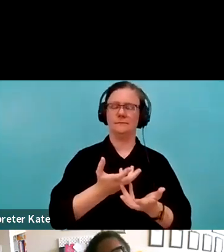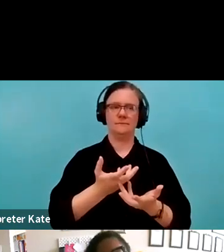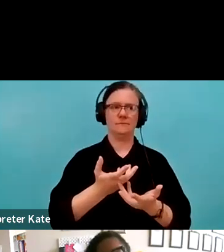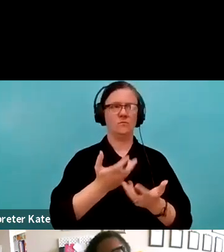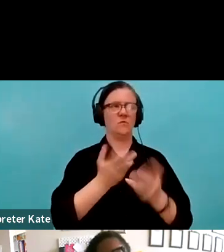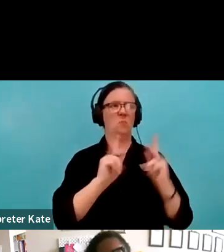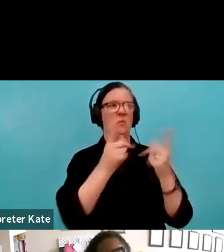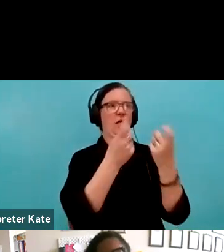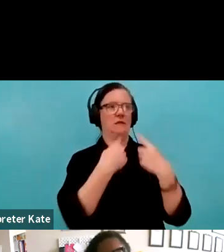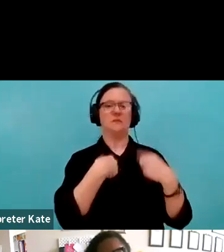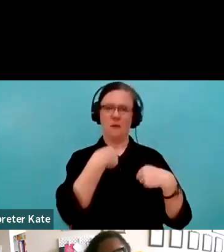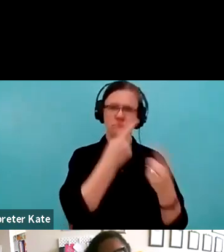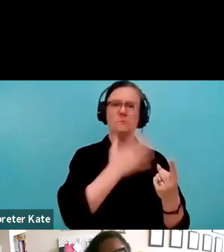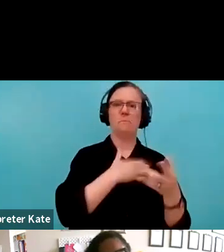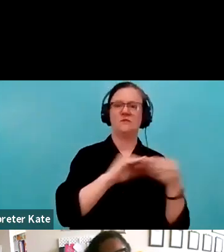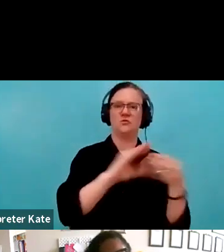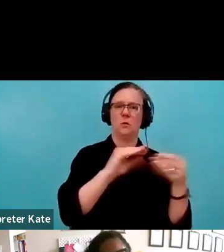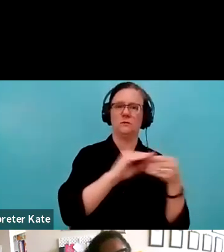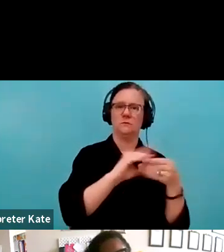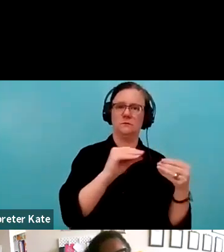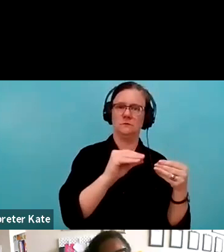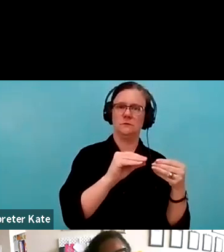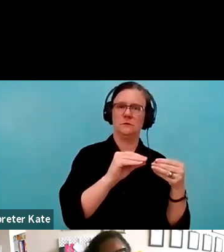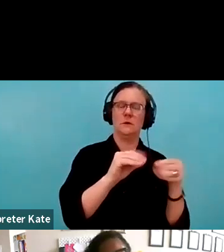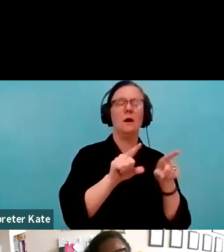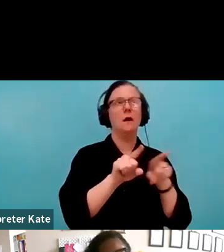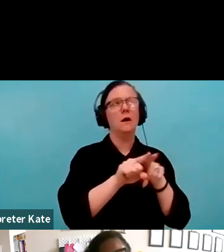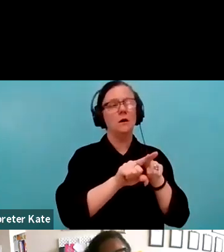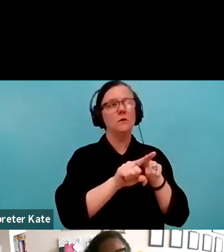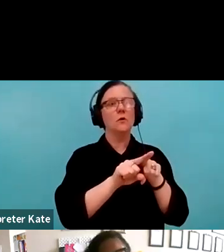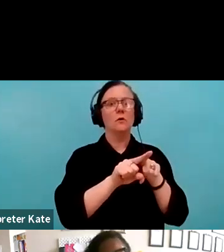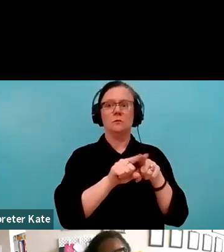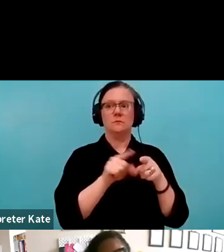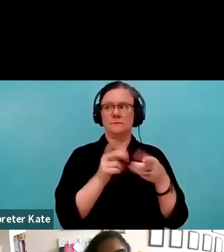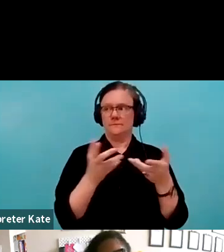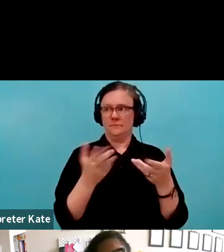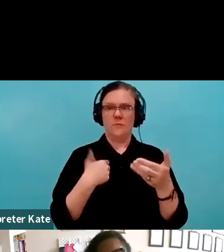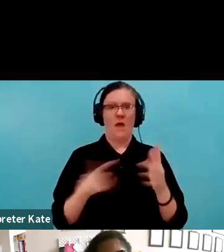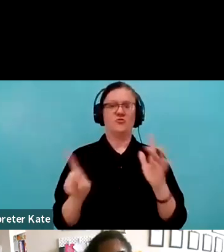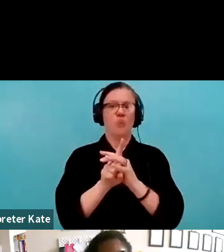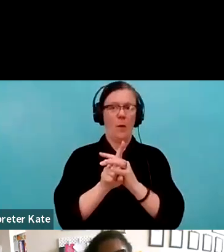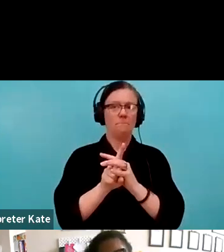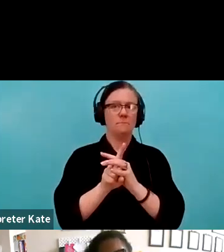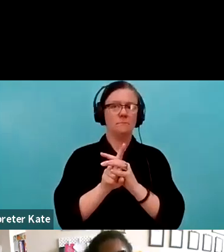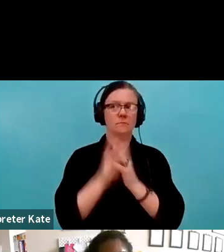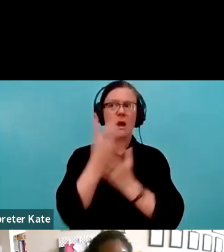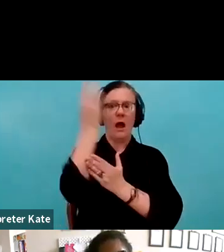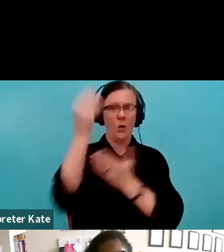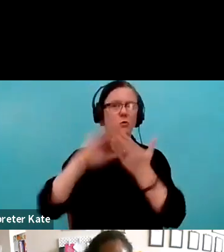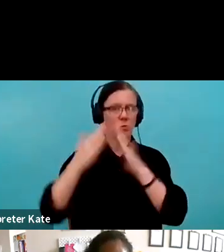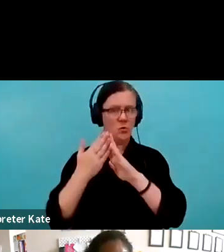my story. But I also think showing up and being present out in the